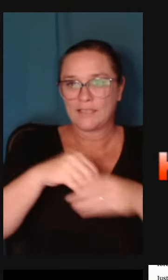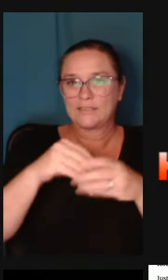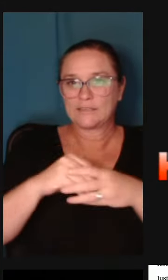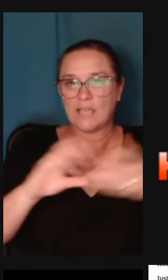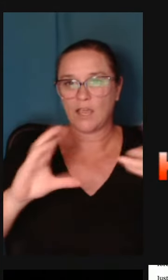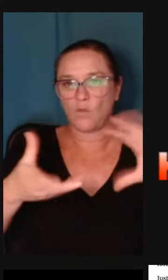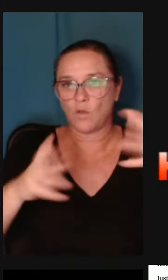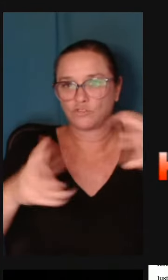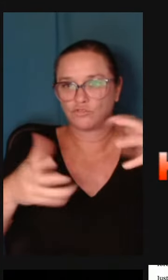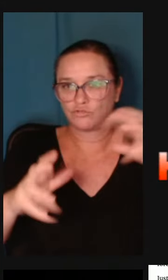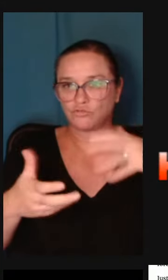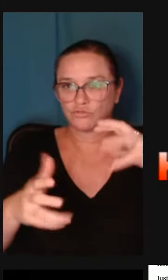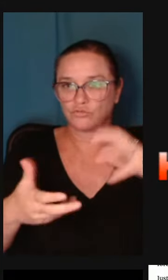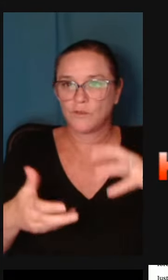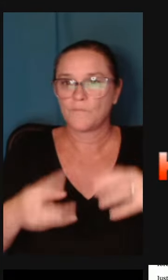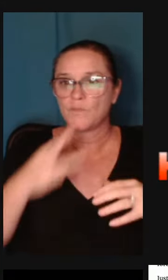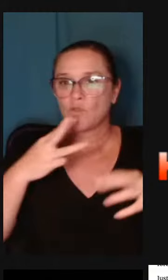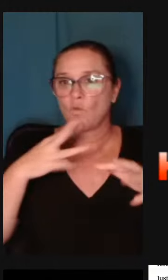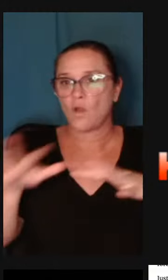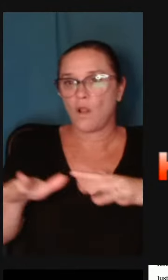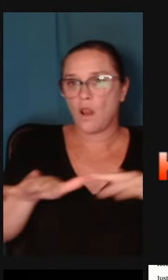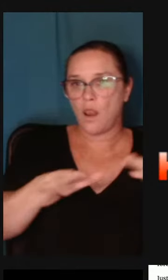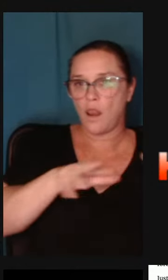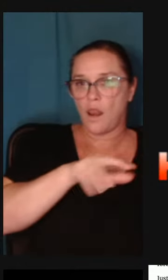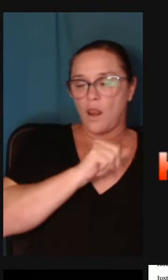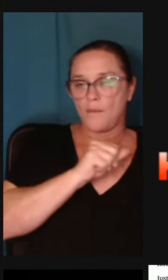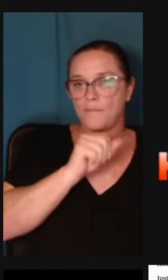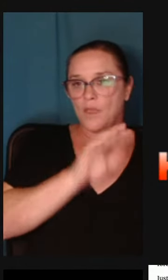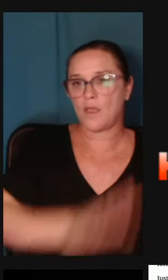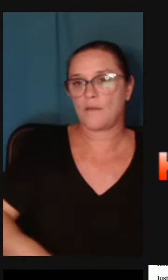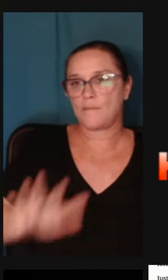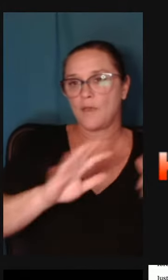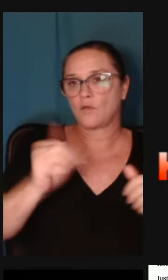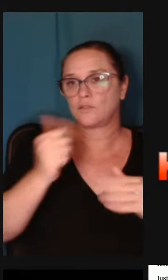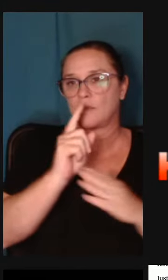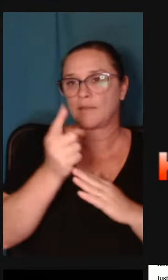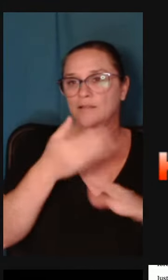The water receded about 10 minutes after the earthquake.